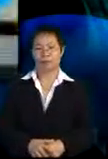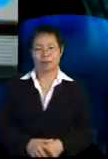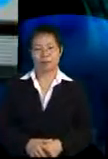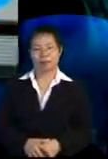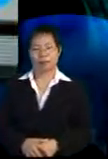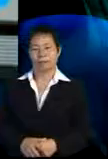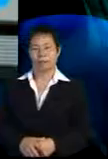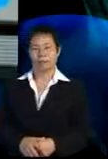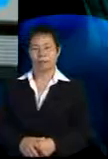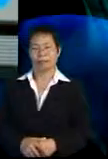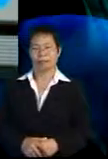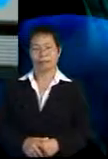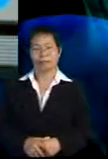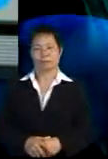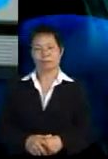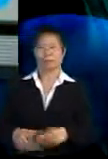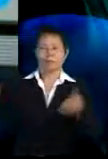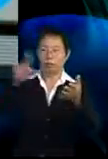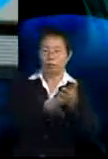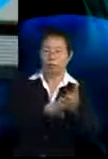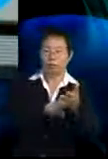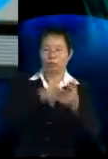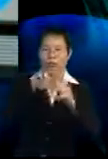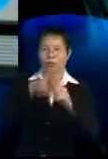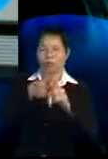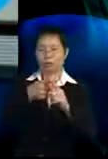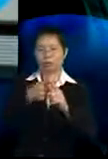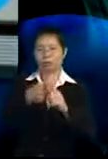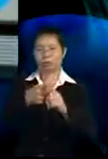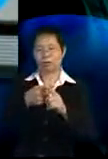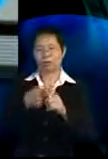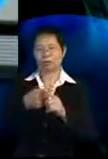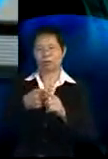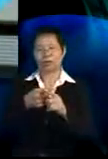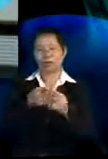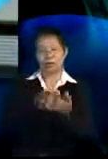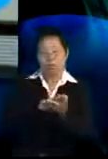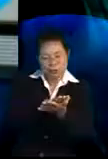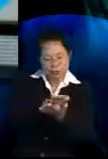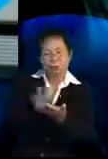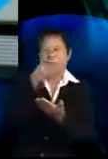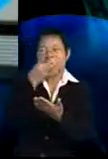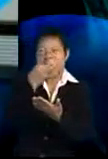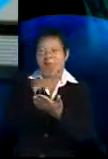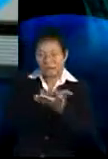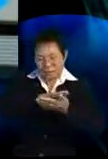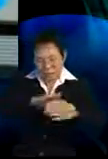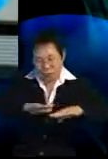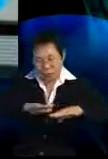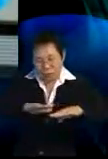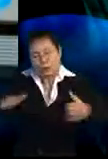The small reading balance recorded for the smooth glass sheet shows that the glass surface is